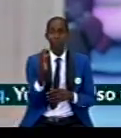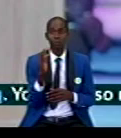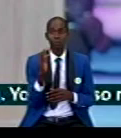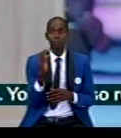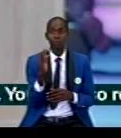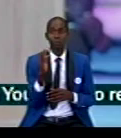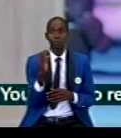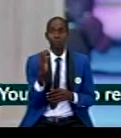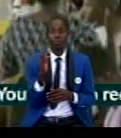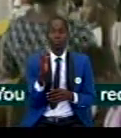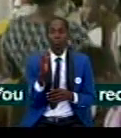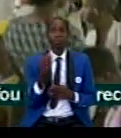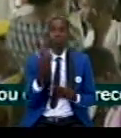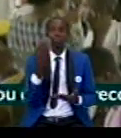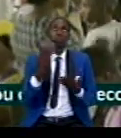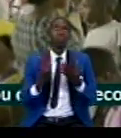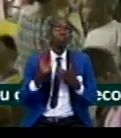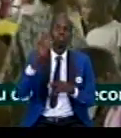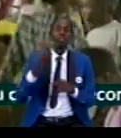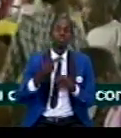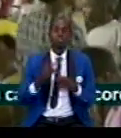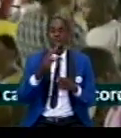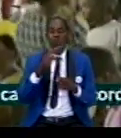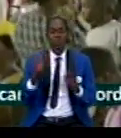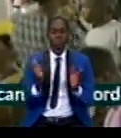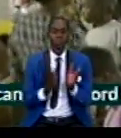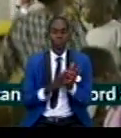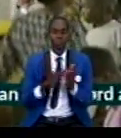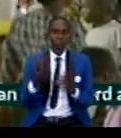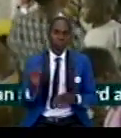in Jesus' name. Amen. Please,